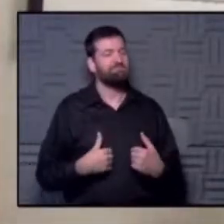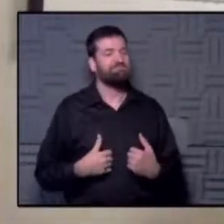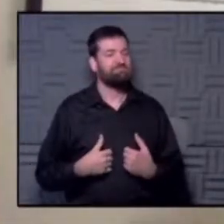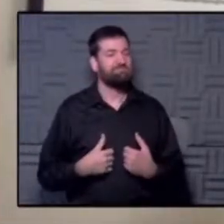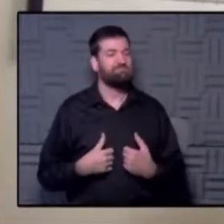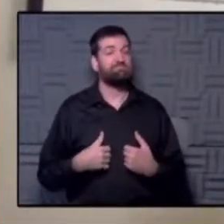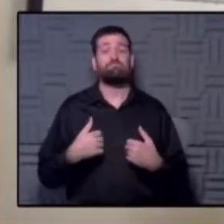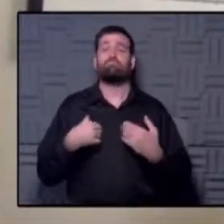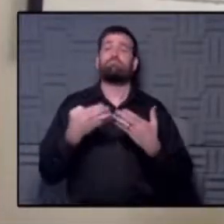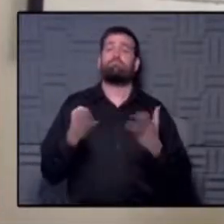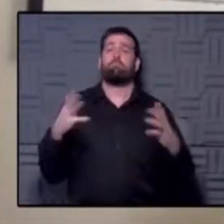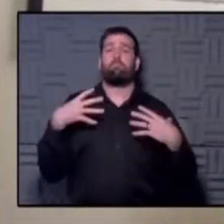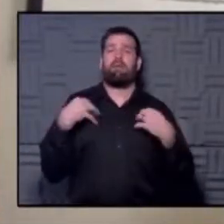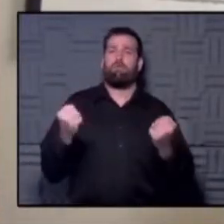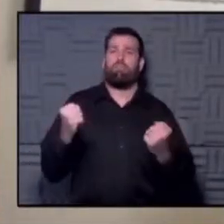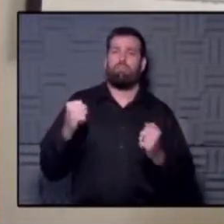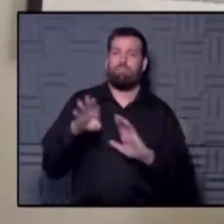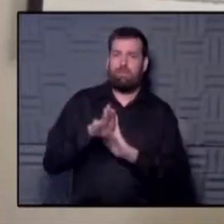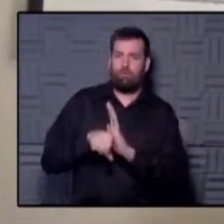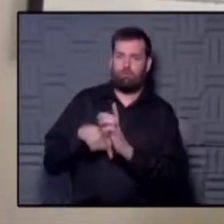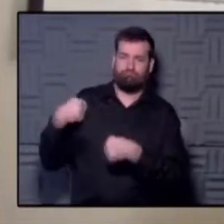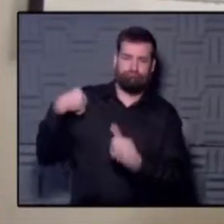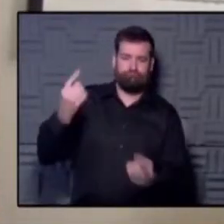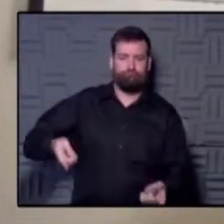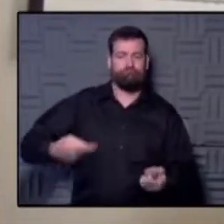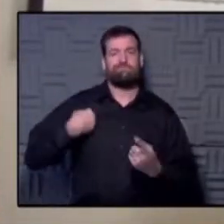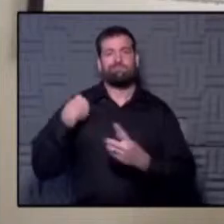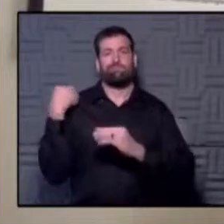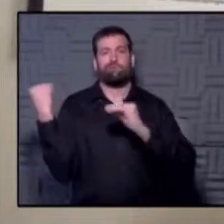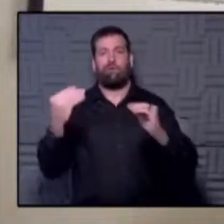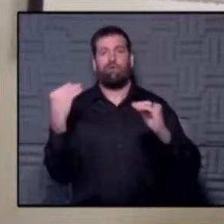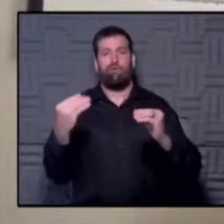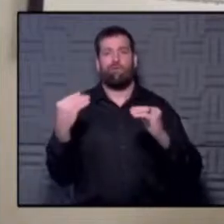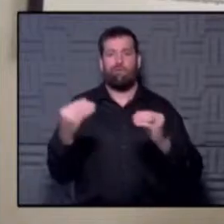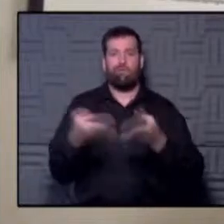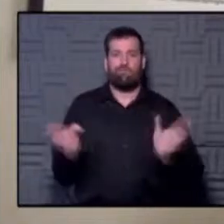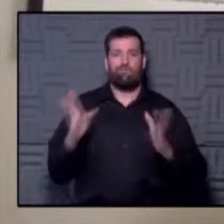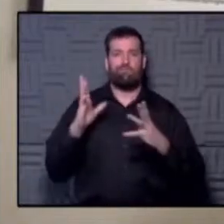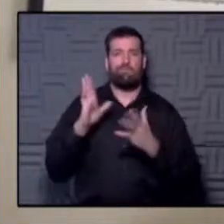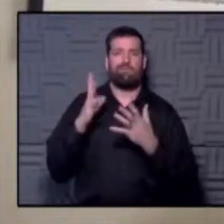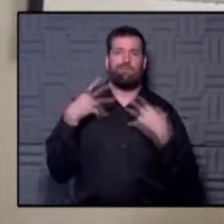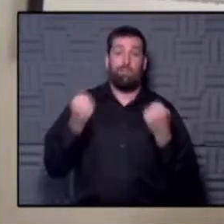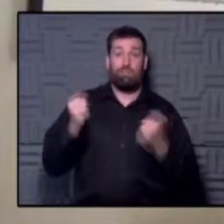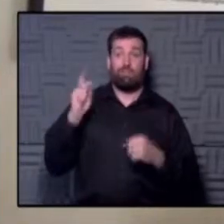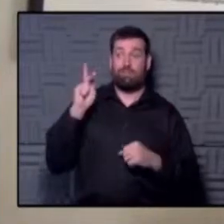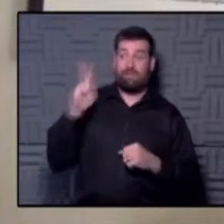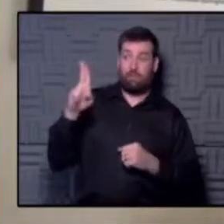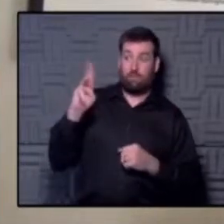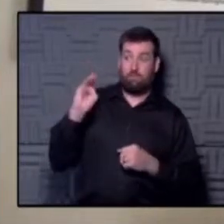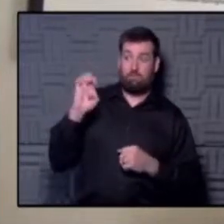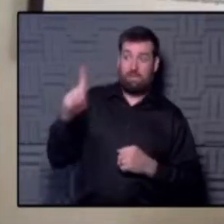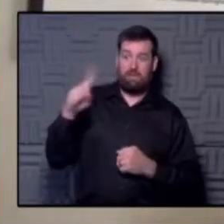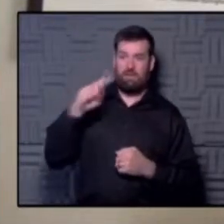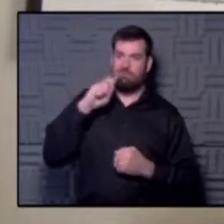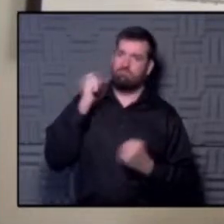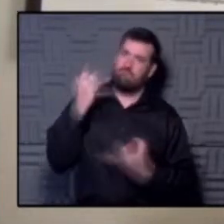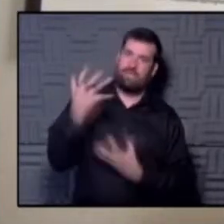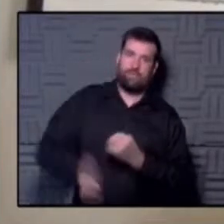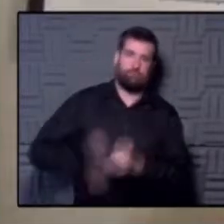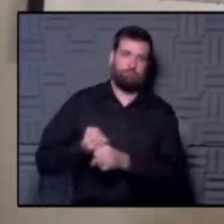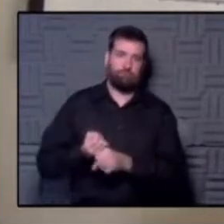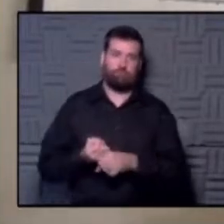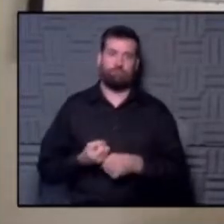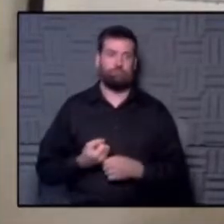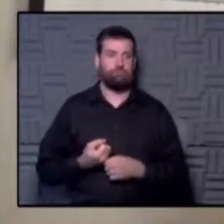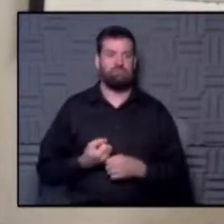have a public health background. I taught in the public health program there at KU Med for many years, and